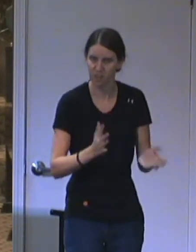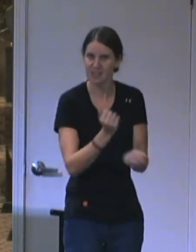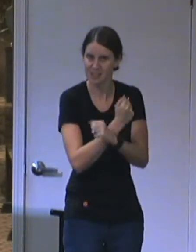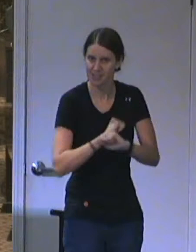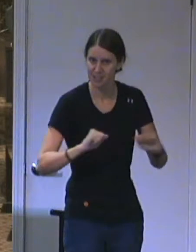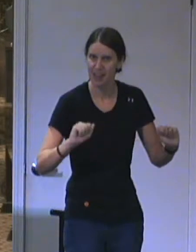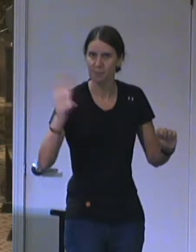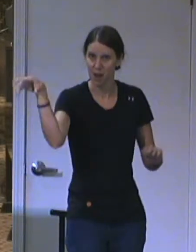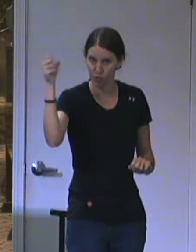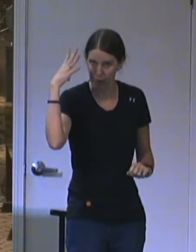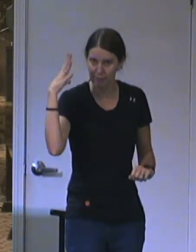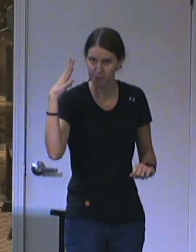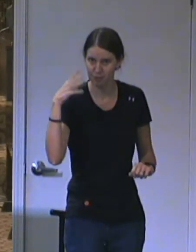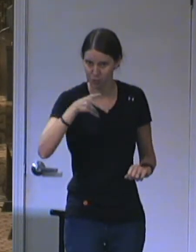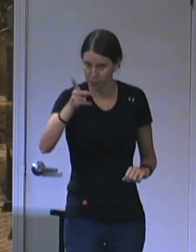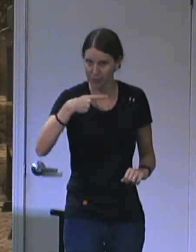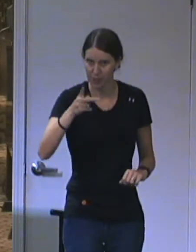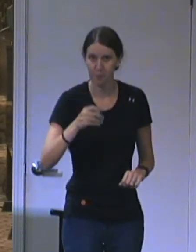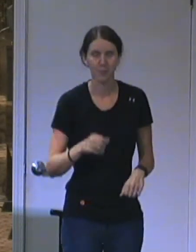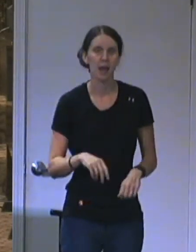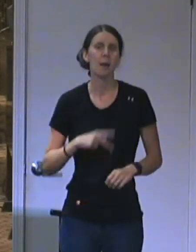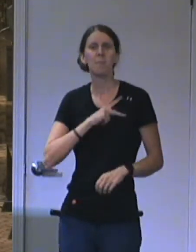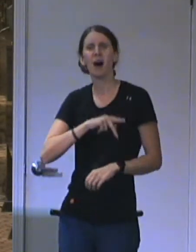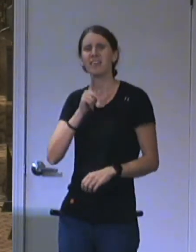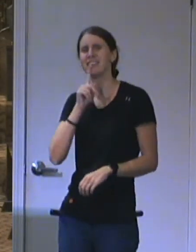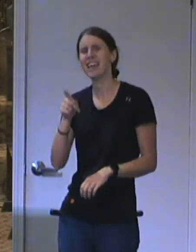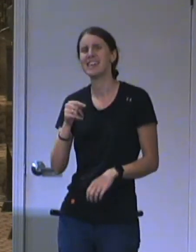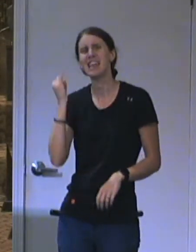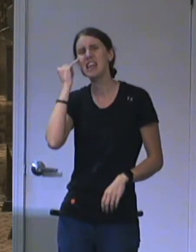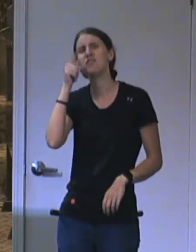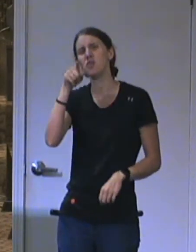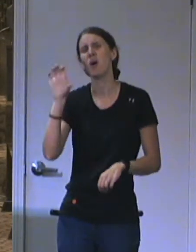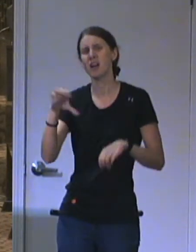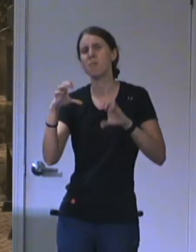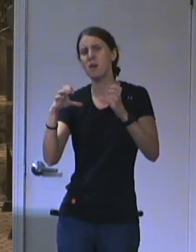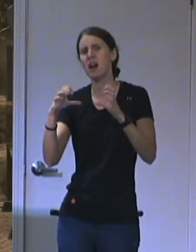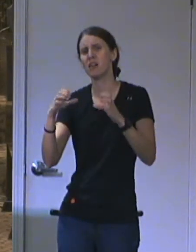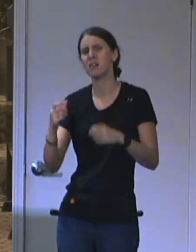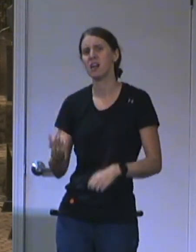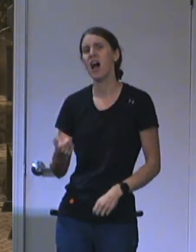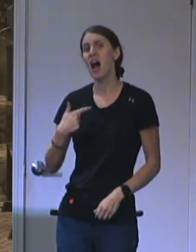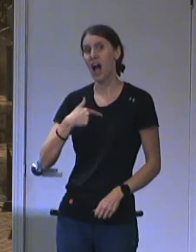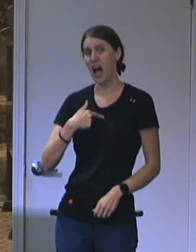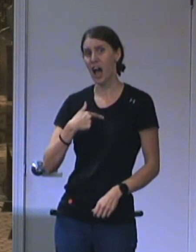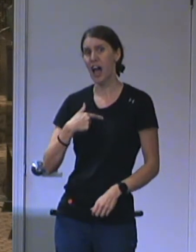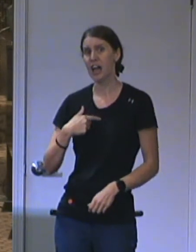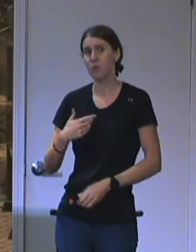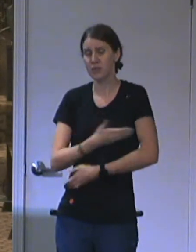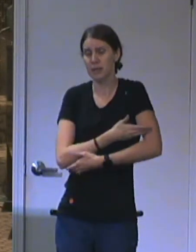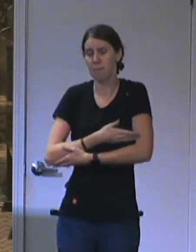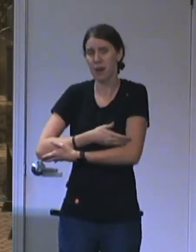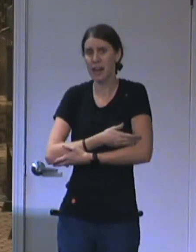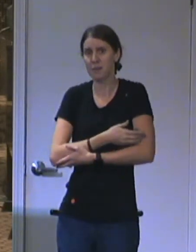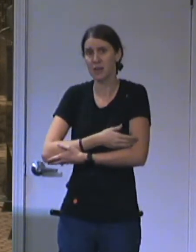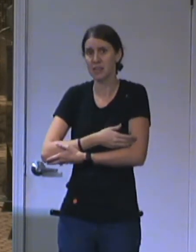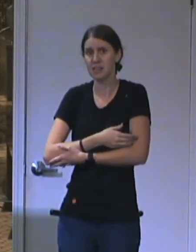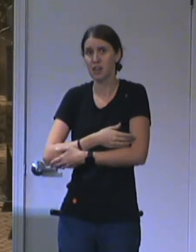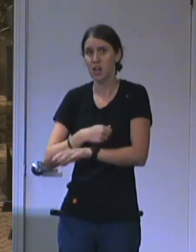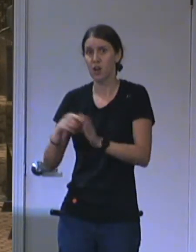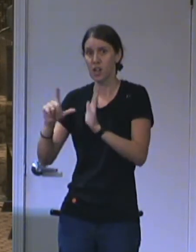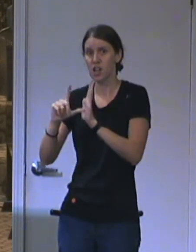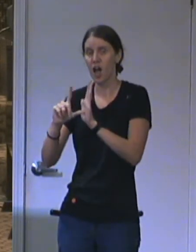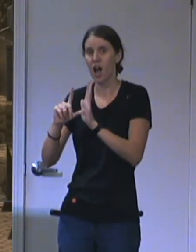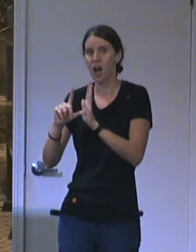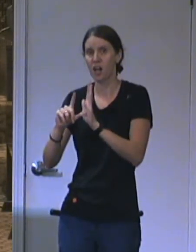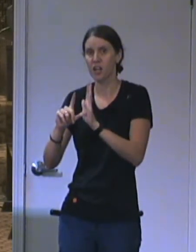by grace. But he says, if you want to start comparing, he says, look, I was circumcised the eighth day according to the law. That's what the